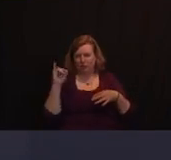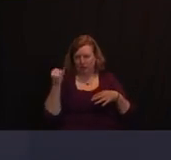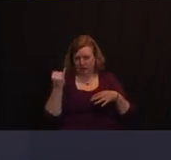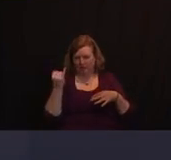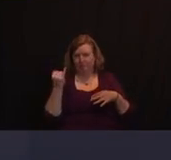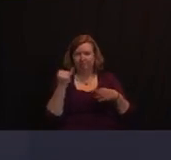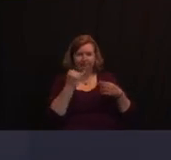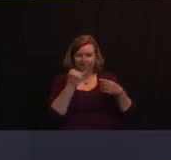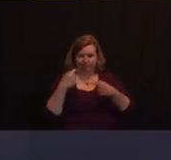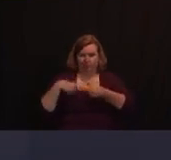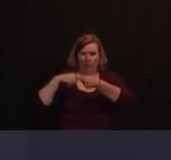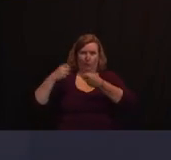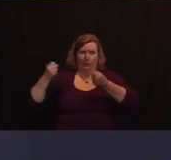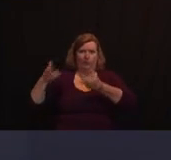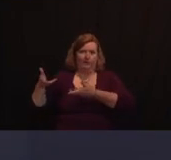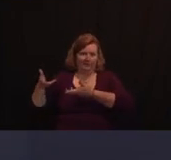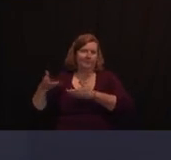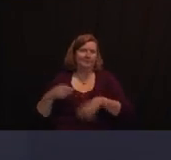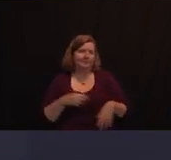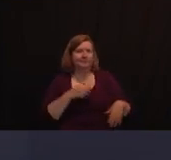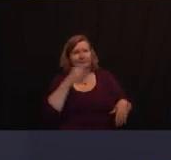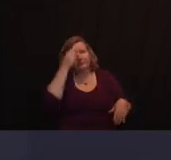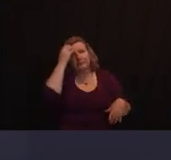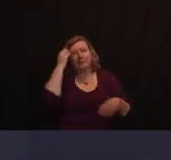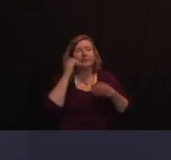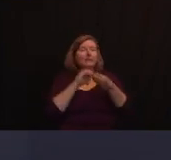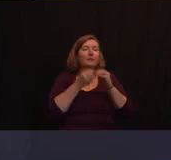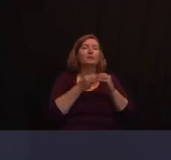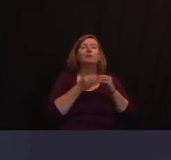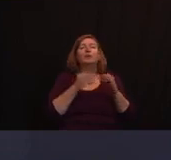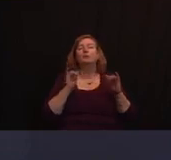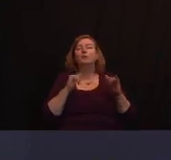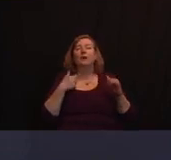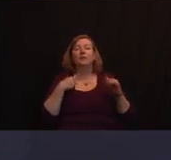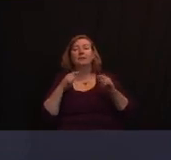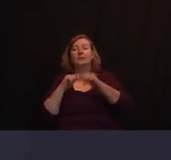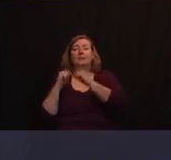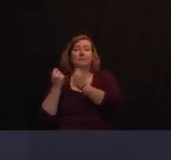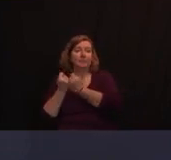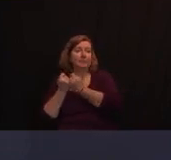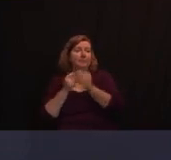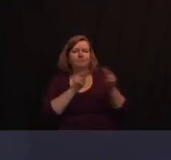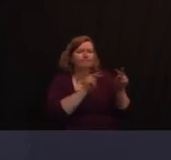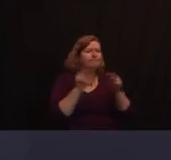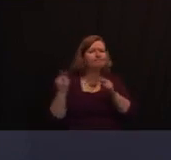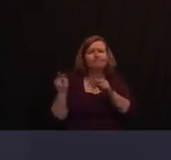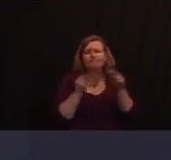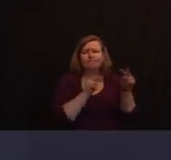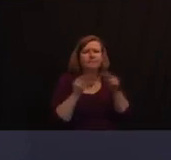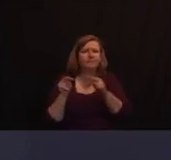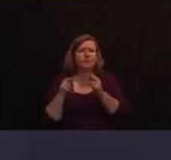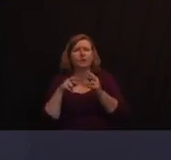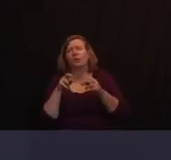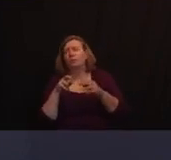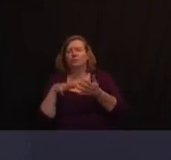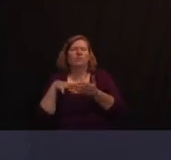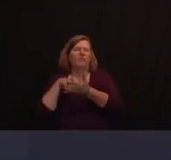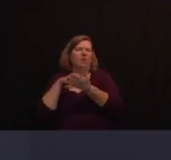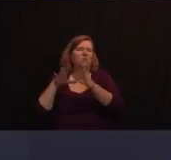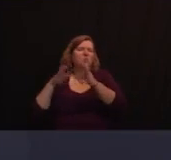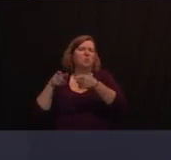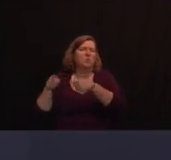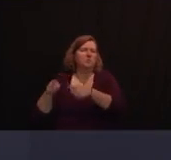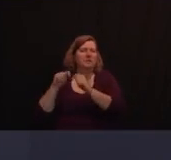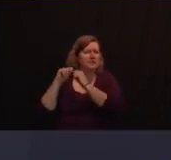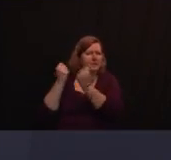also, and that's the analytics and allocation team. We also have a team that just looks at vulnerable populations. They will be meeting